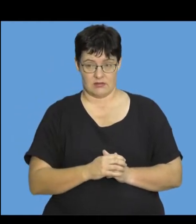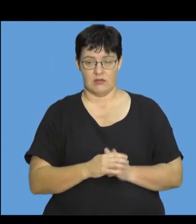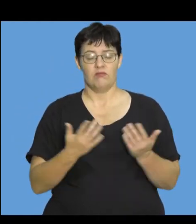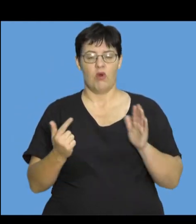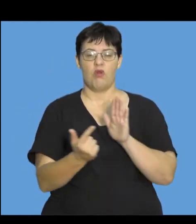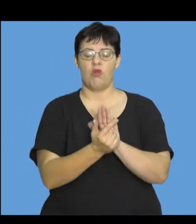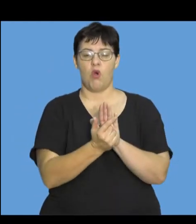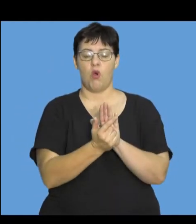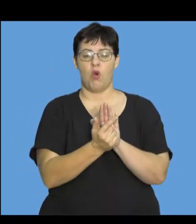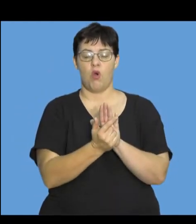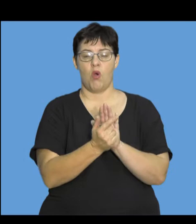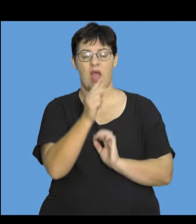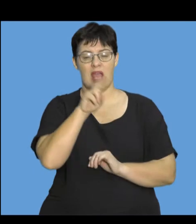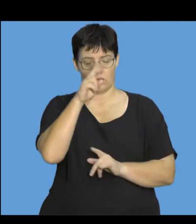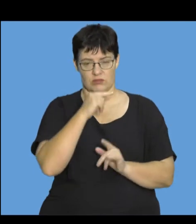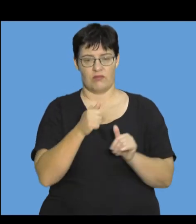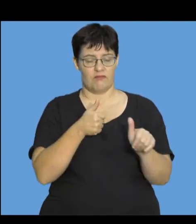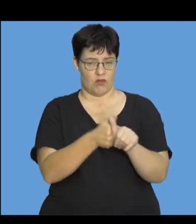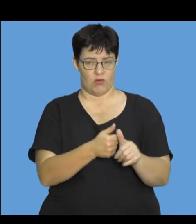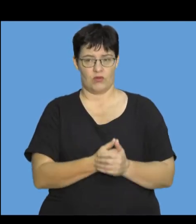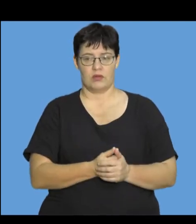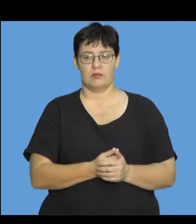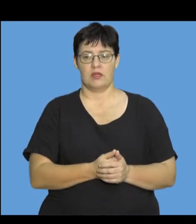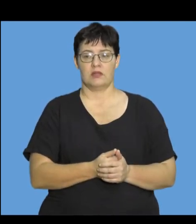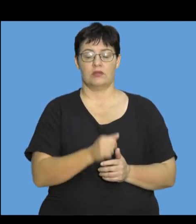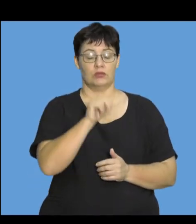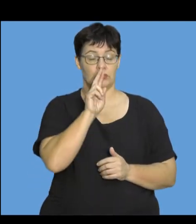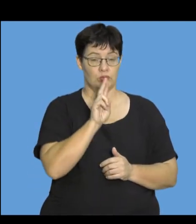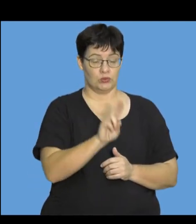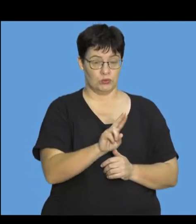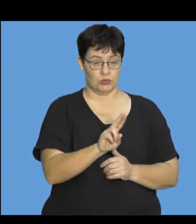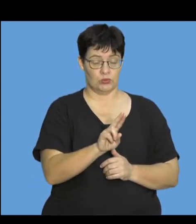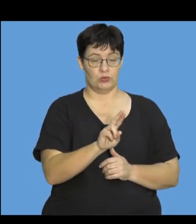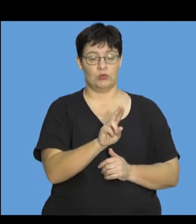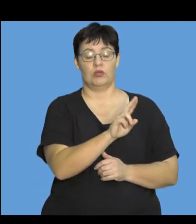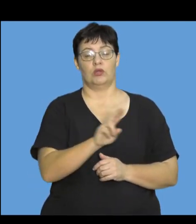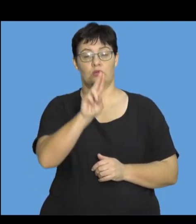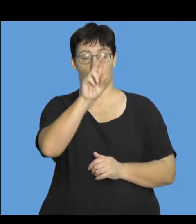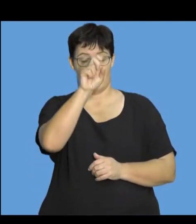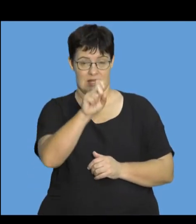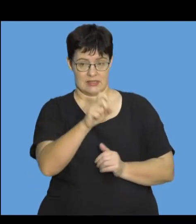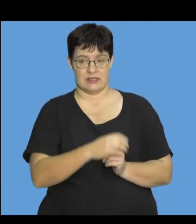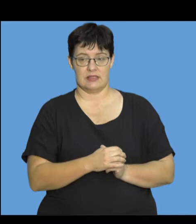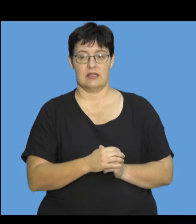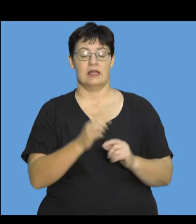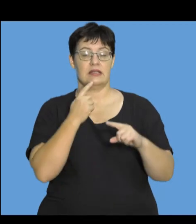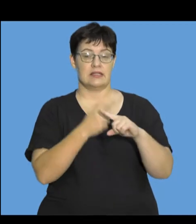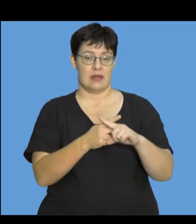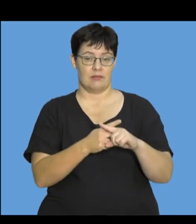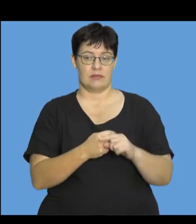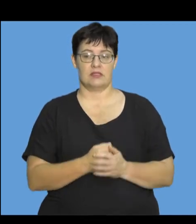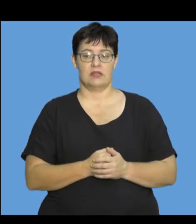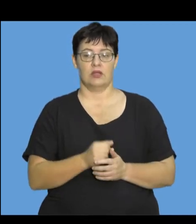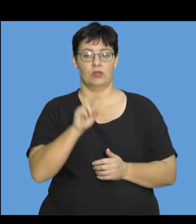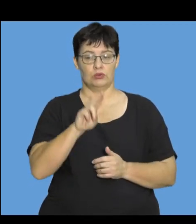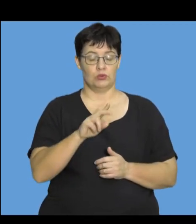your laws of exponents here. This will give me 2 to the exponent of 2x multiplied by 2 to the